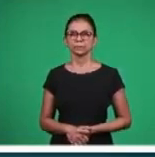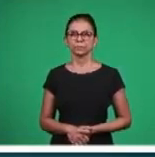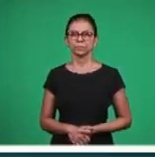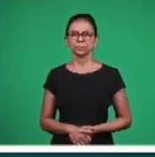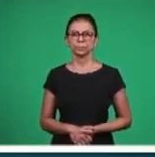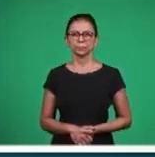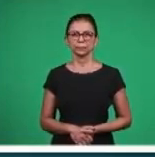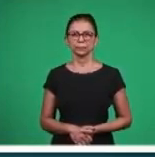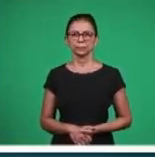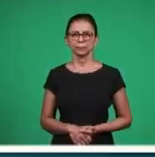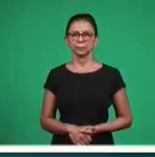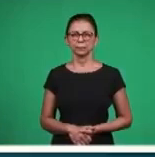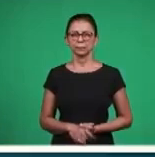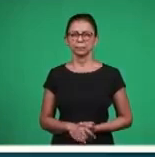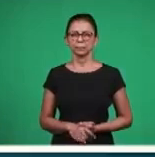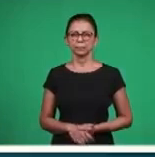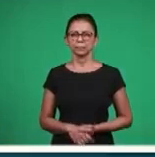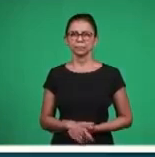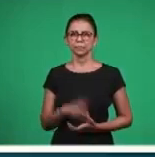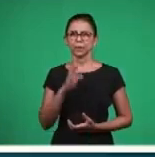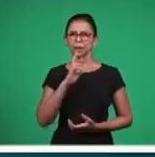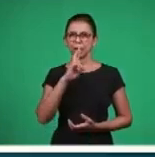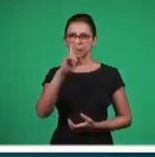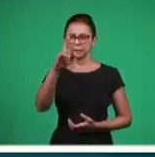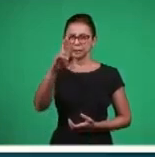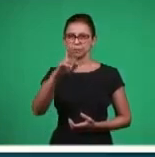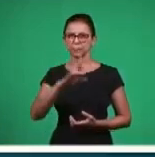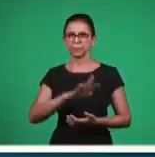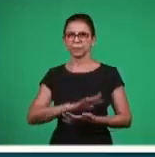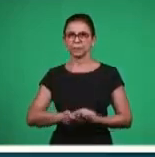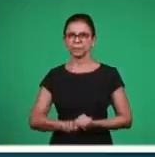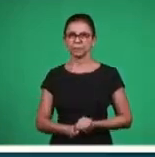The invitation was for the kingdom of God.